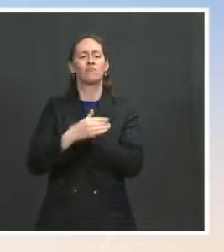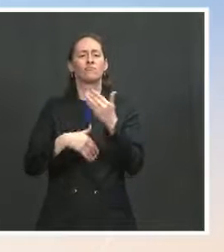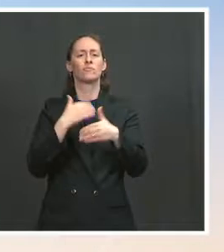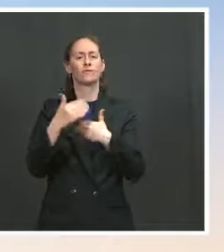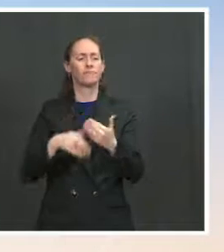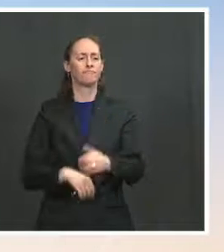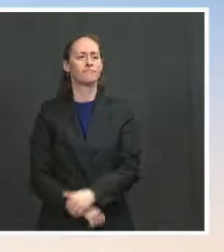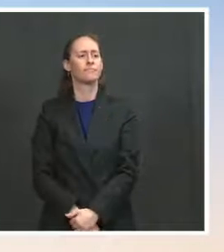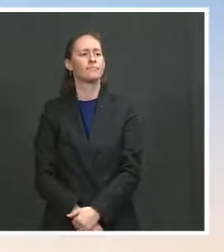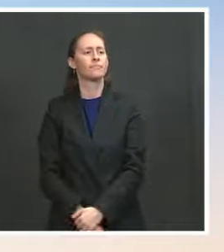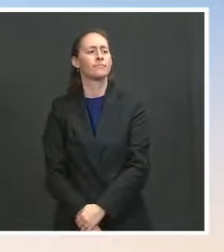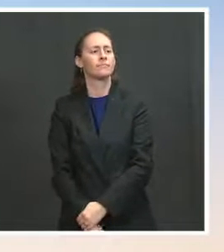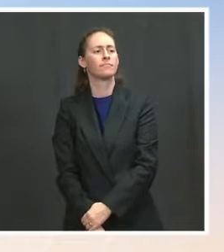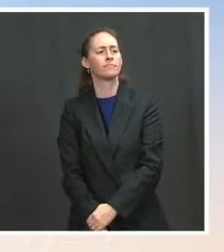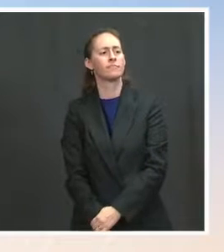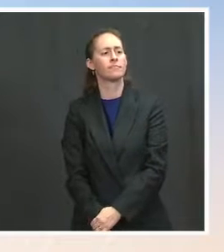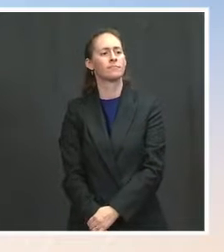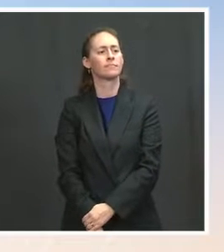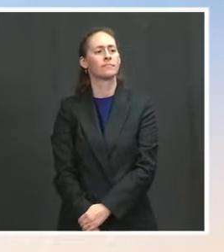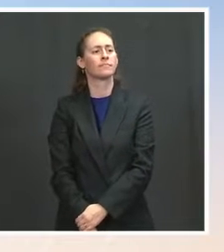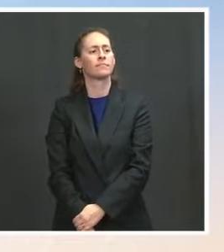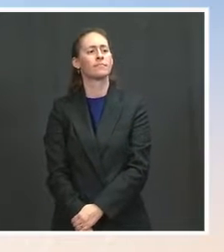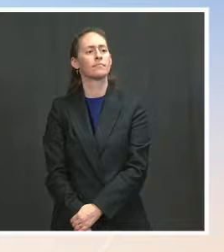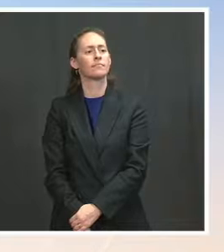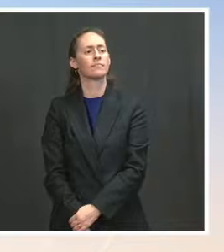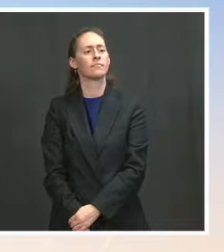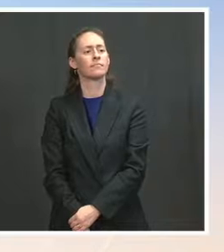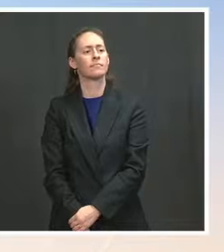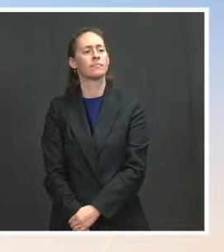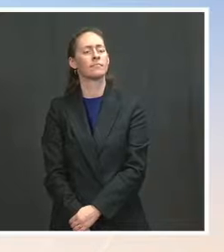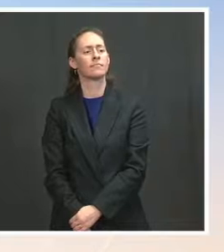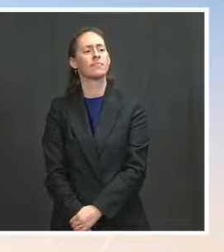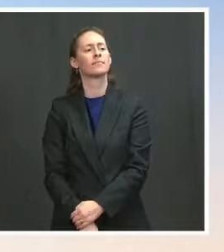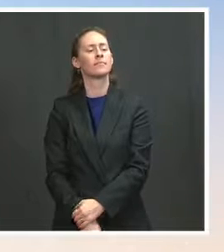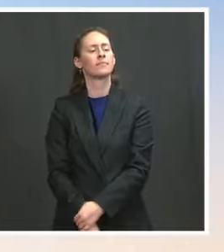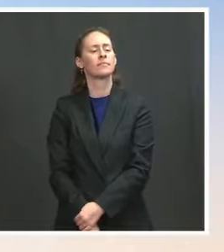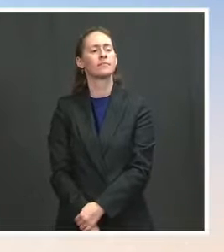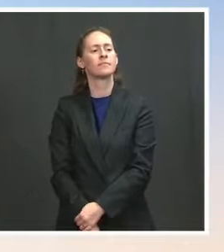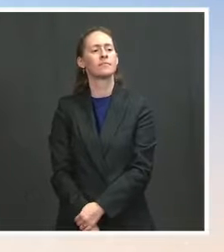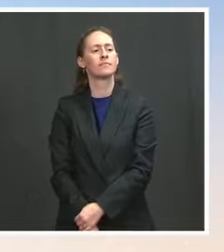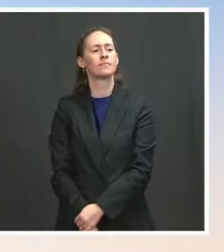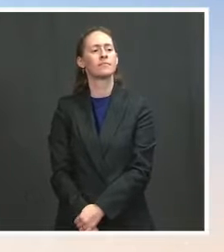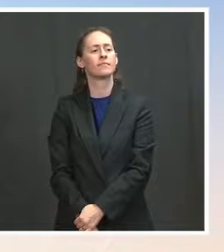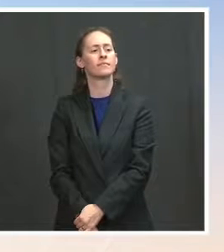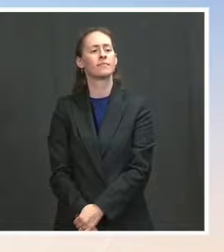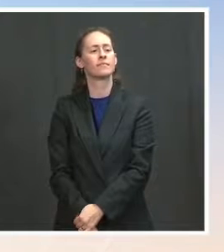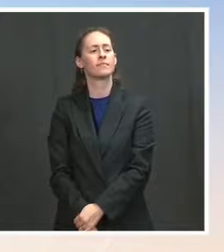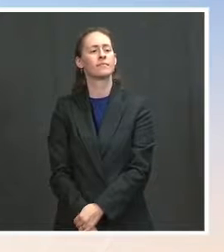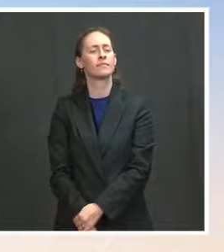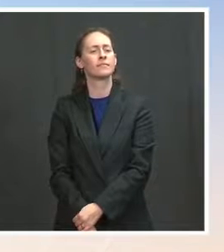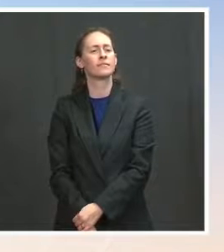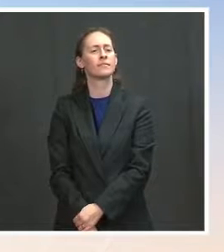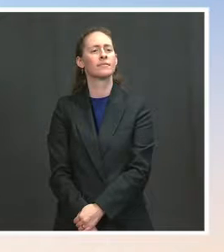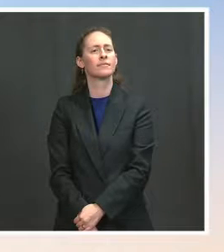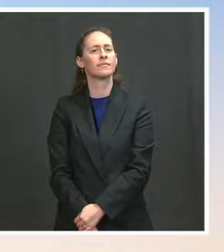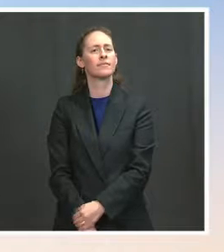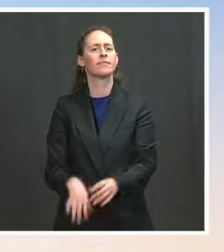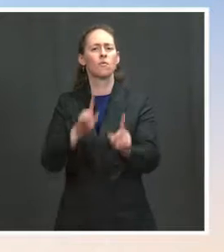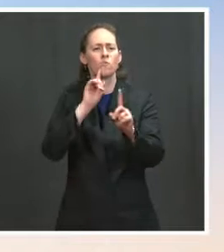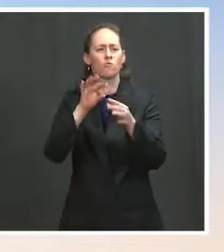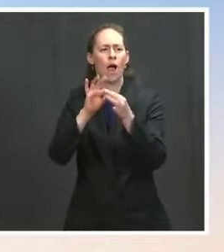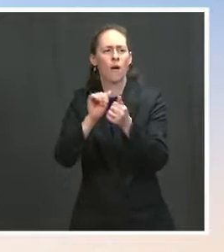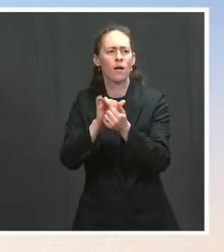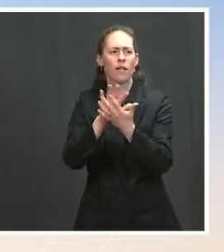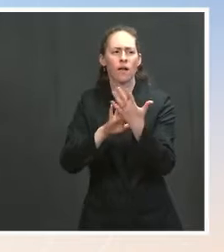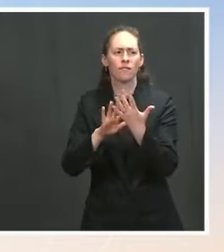about this State Department fact sheet that came out 5 days before inauguration? 5 days before this president's inauguration? Correct.